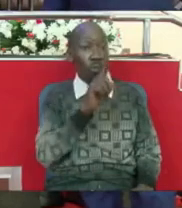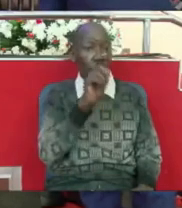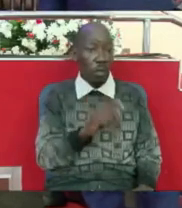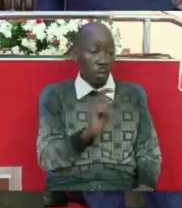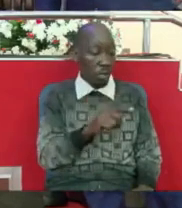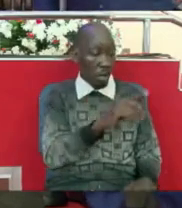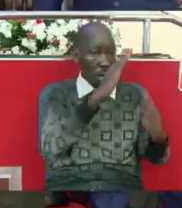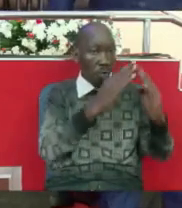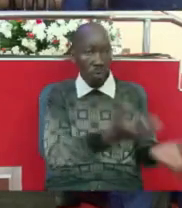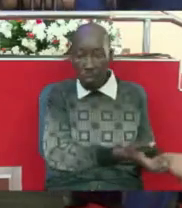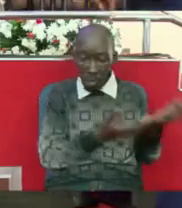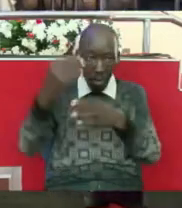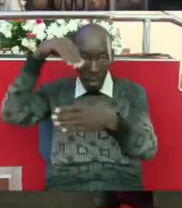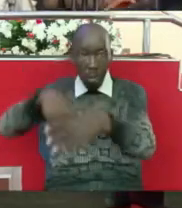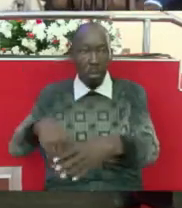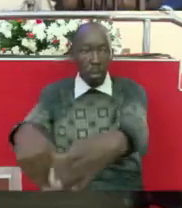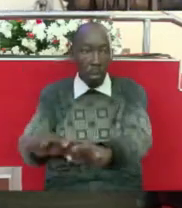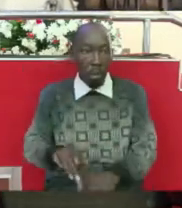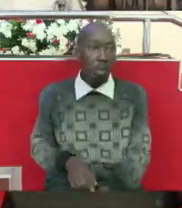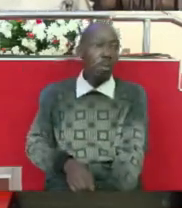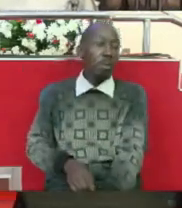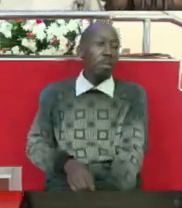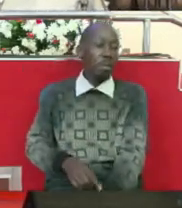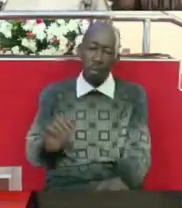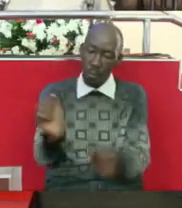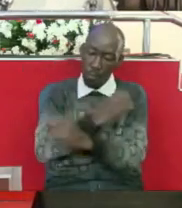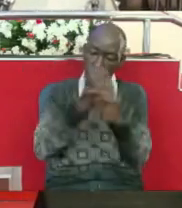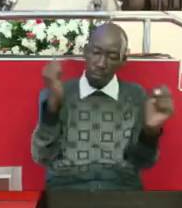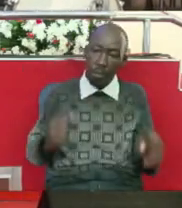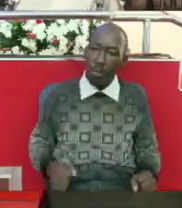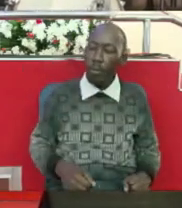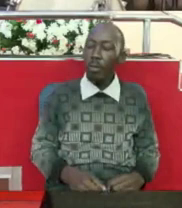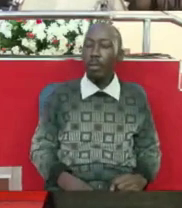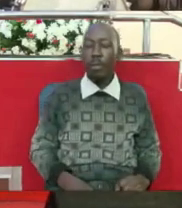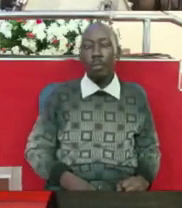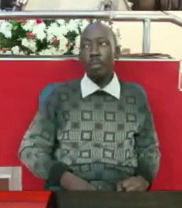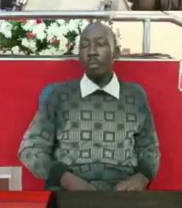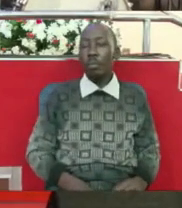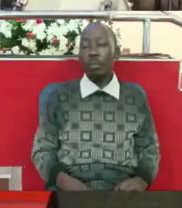that house with you? Je, utataka utahitaji kwenda na ile chumba?